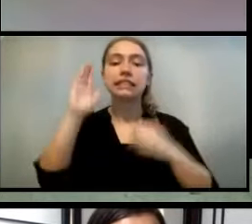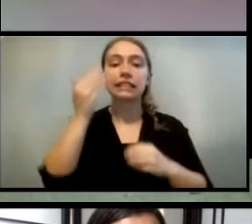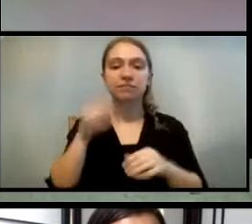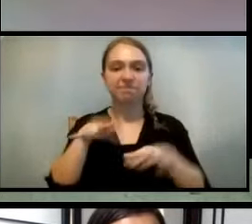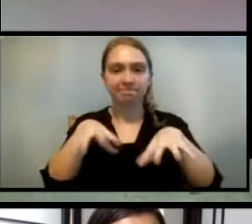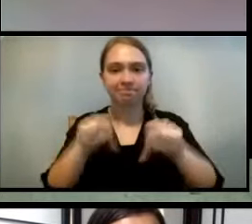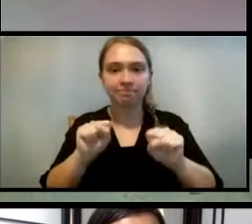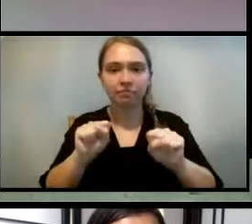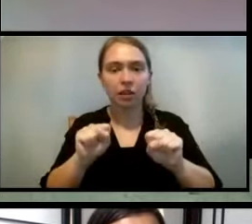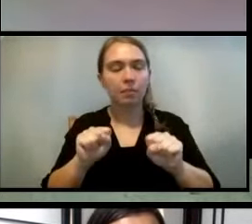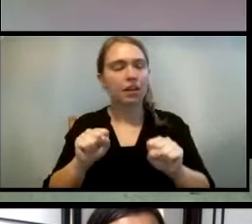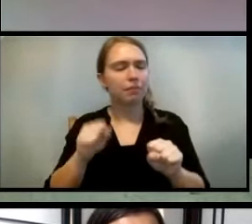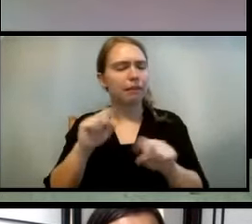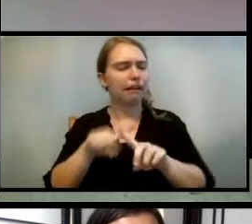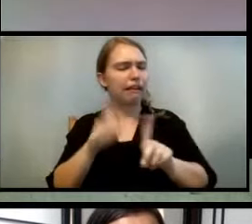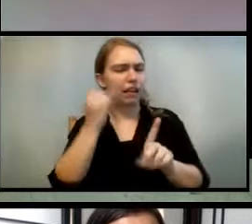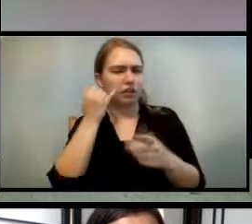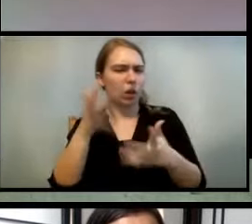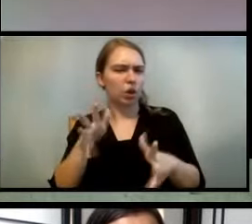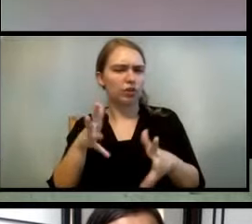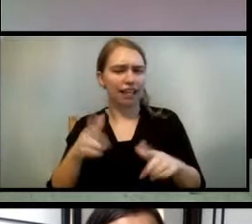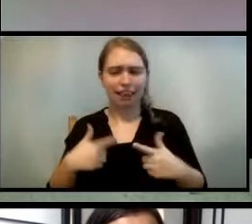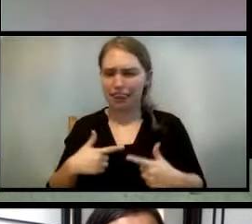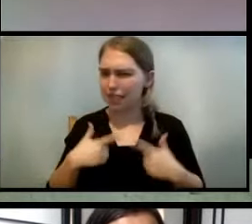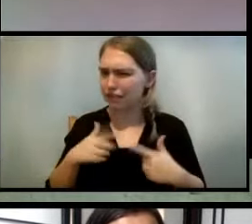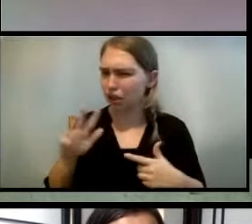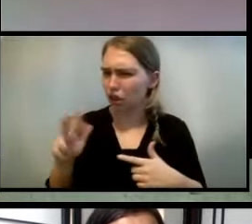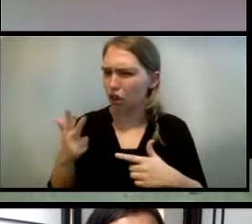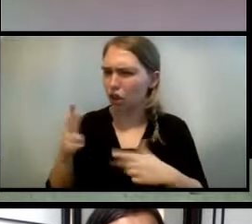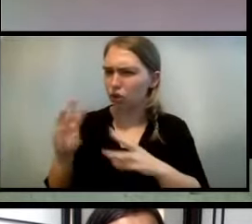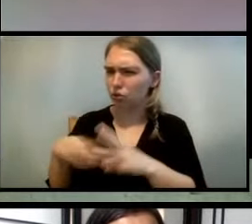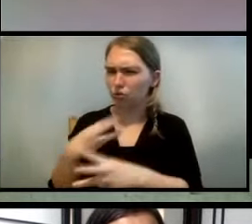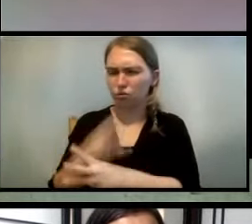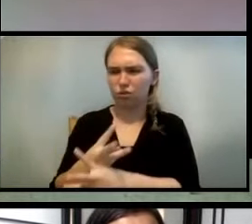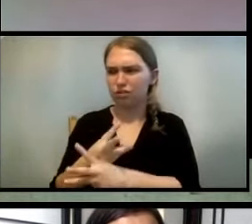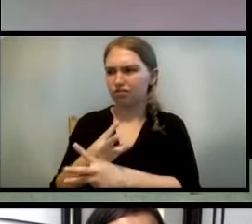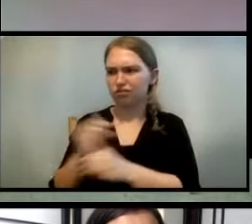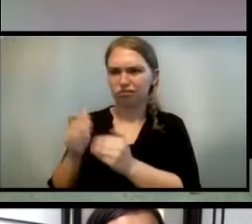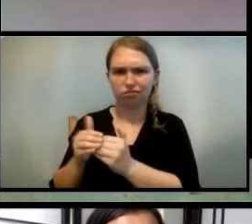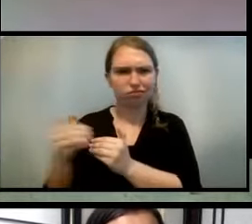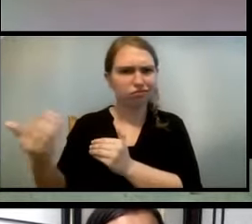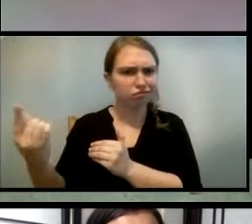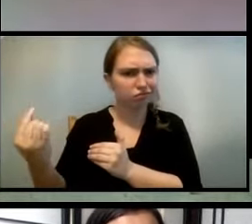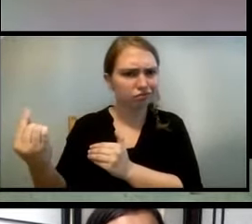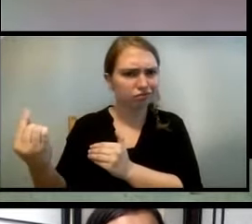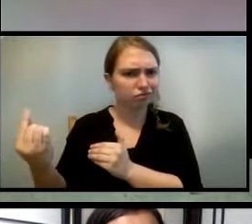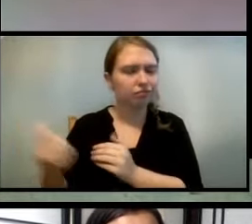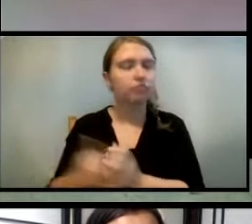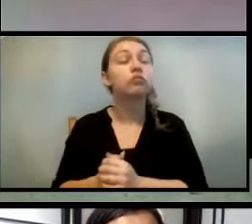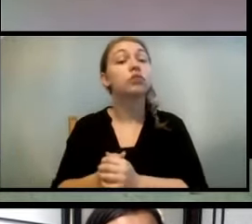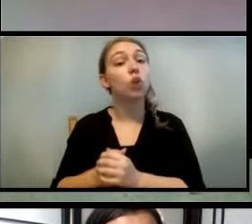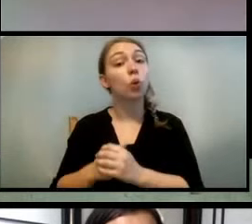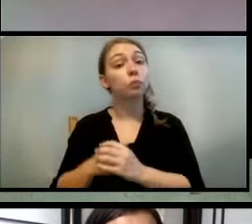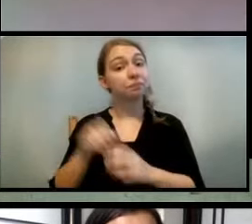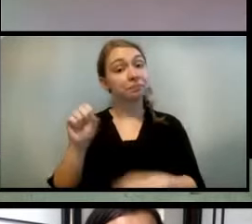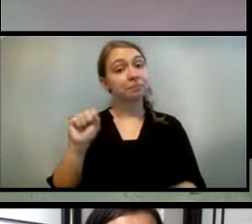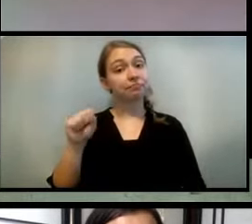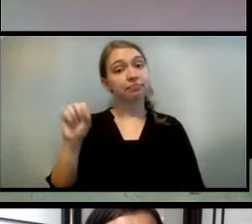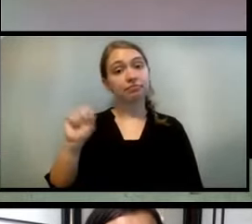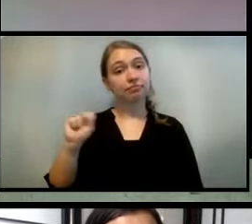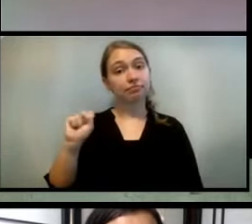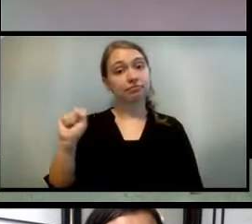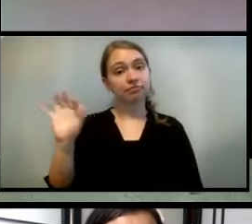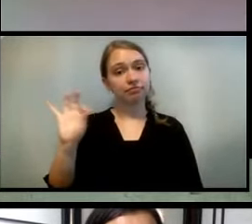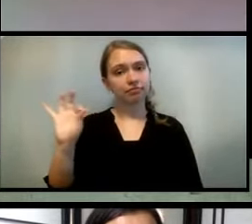already living in the third world, well, where do you go from there? And so, yeah, speculative fiction is